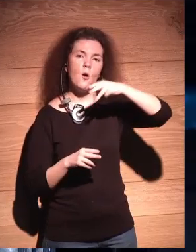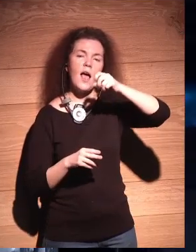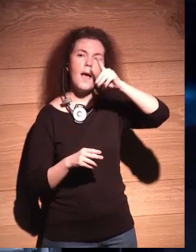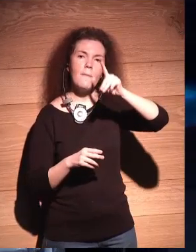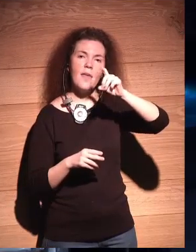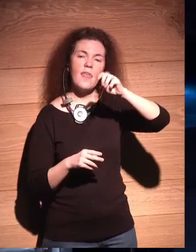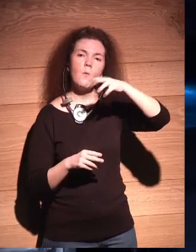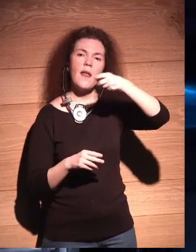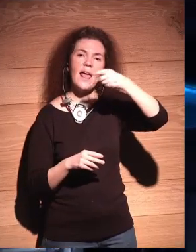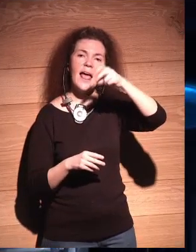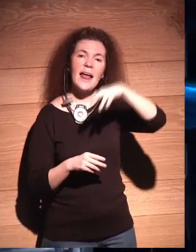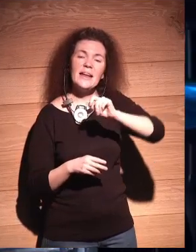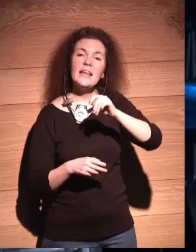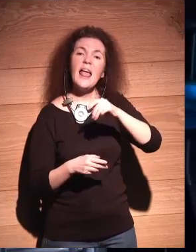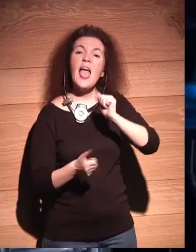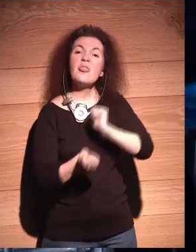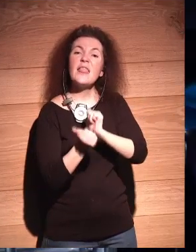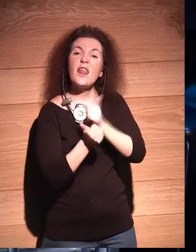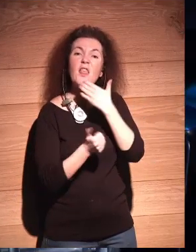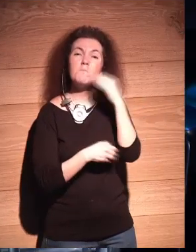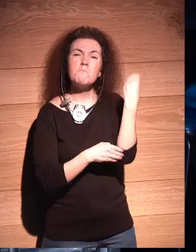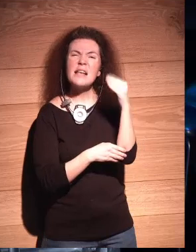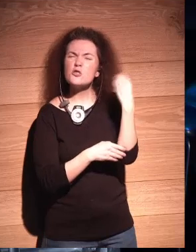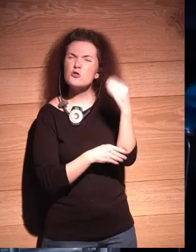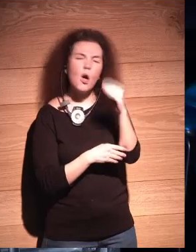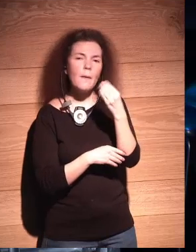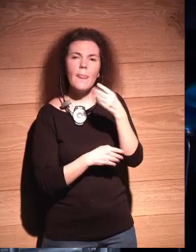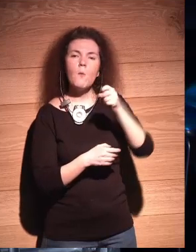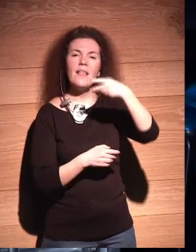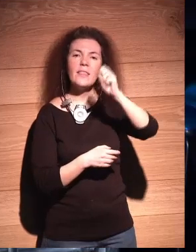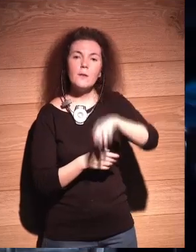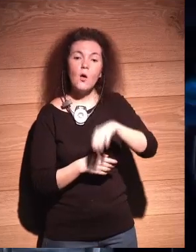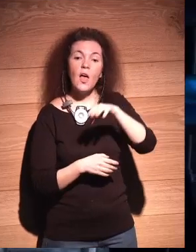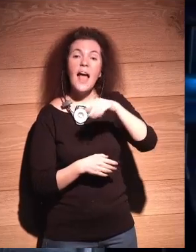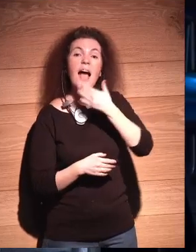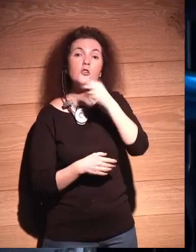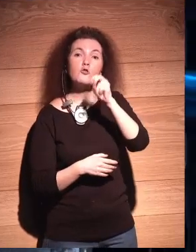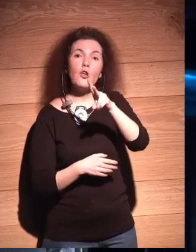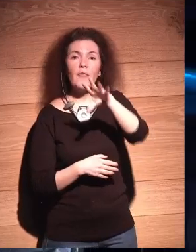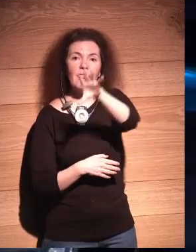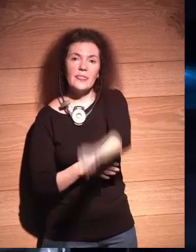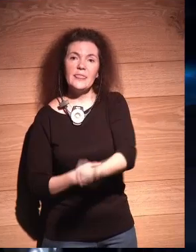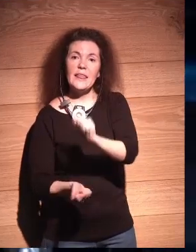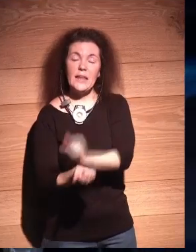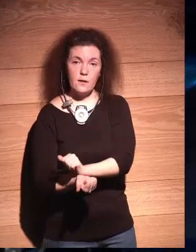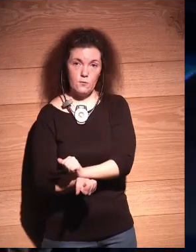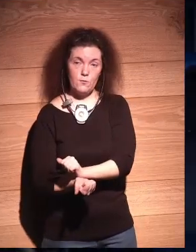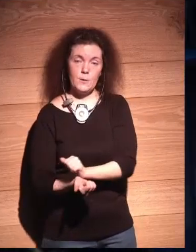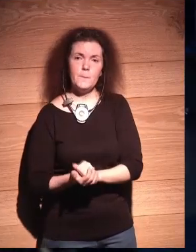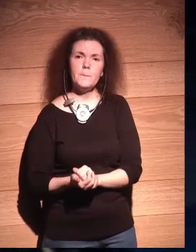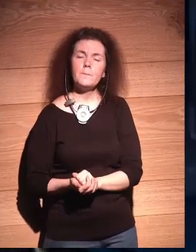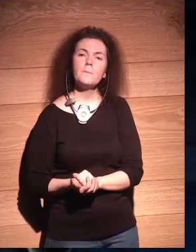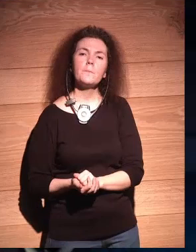Guantanamo. And he was detained when he was 12. And he was in prison until